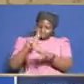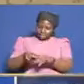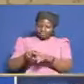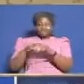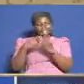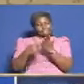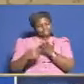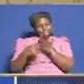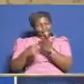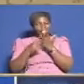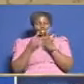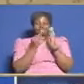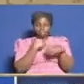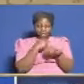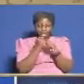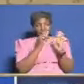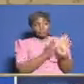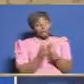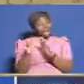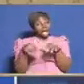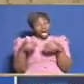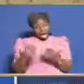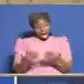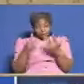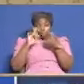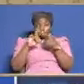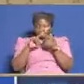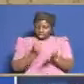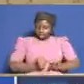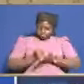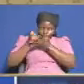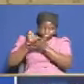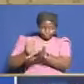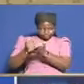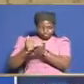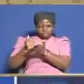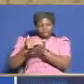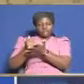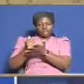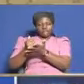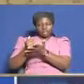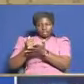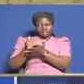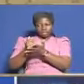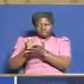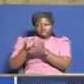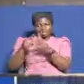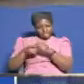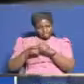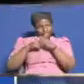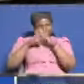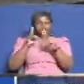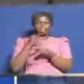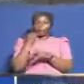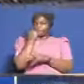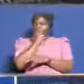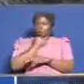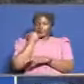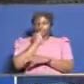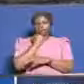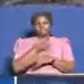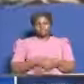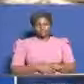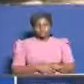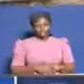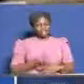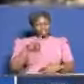and make a plan how to have the way forward to start the Mumias. Raval said that he